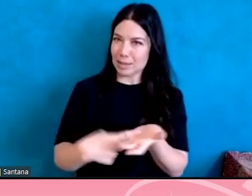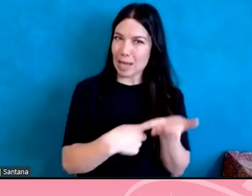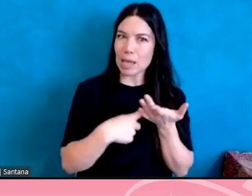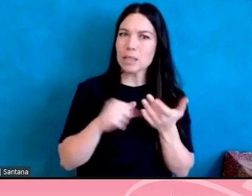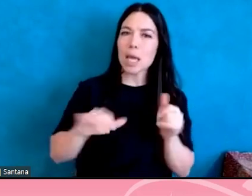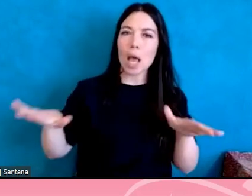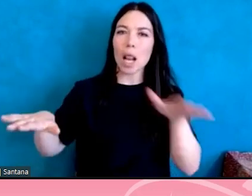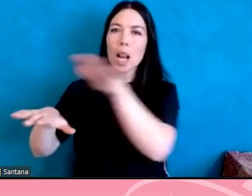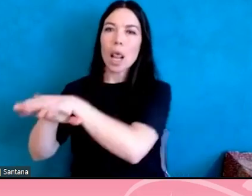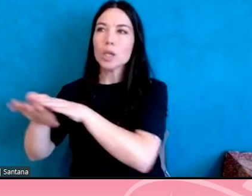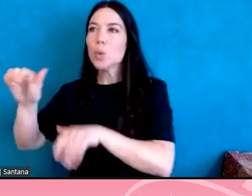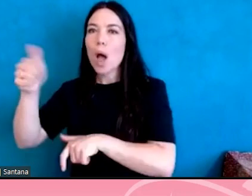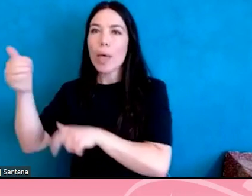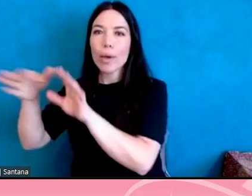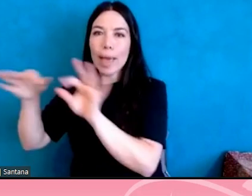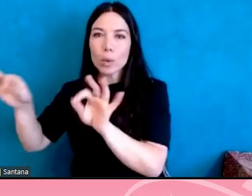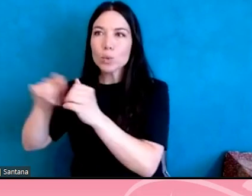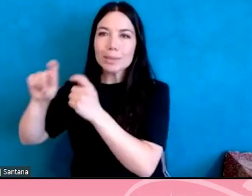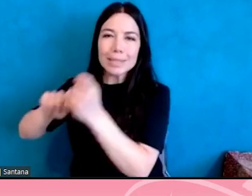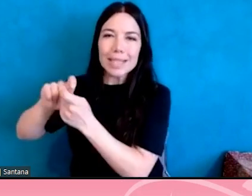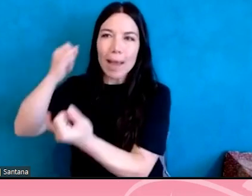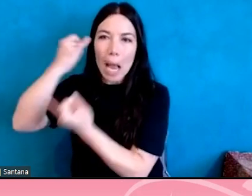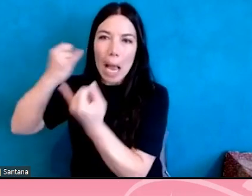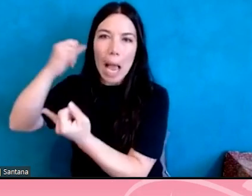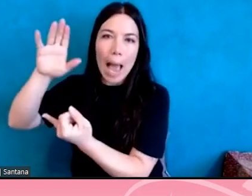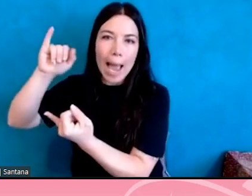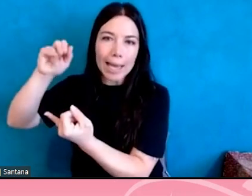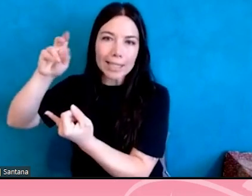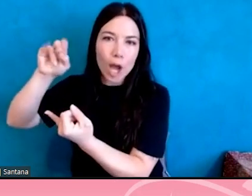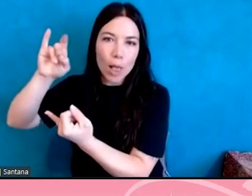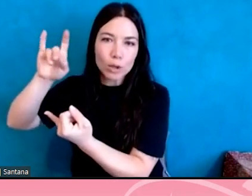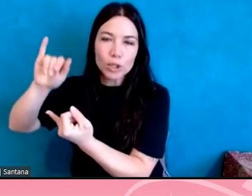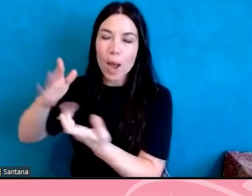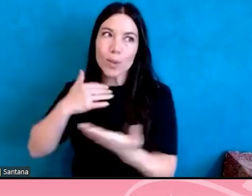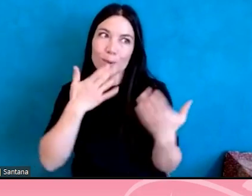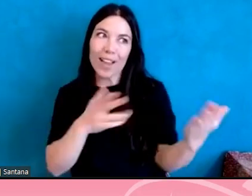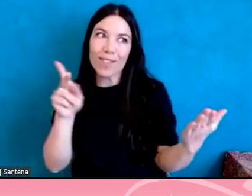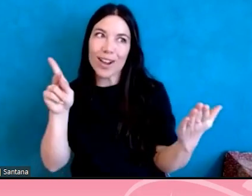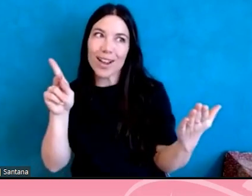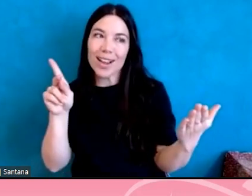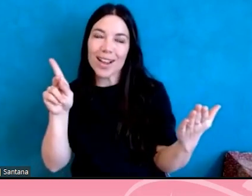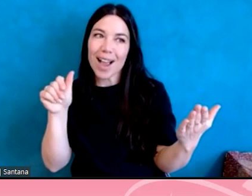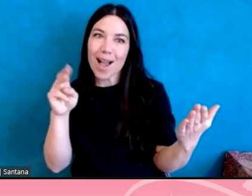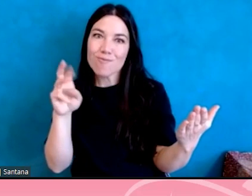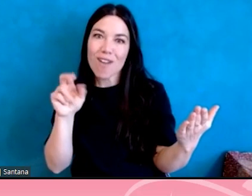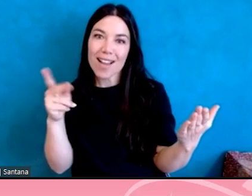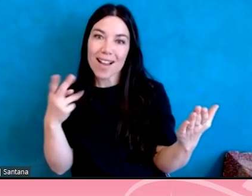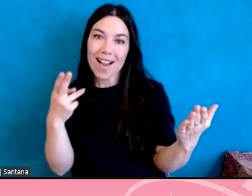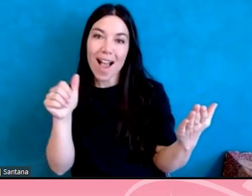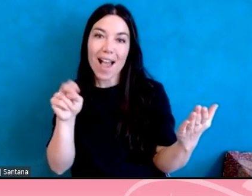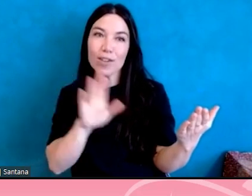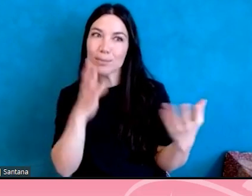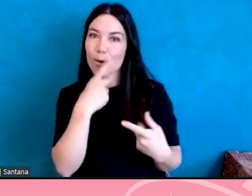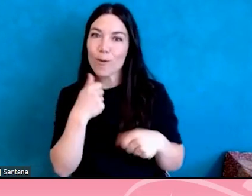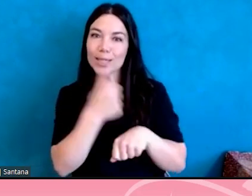linguistic ideologies. I'd like to thank Dr. Kamran Khan for his beautiful setup for what I'm going to share with you today. And I hope you can find